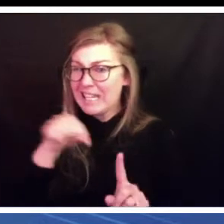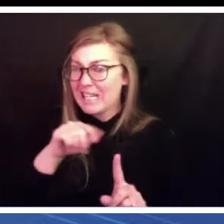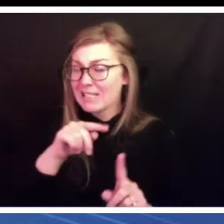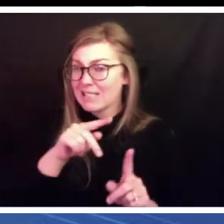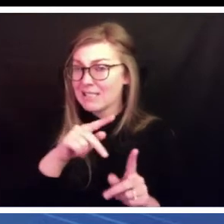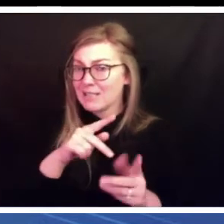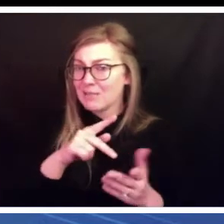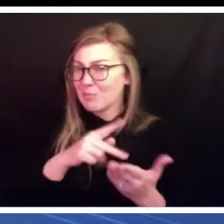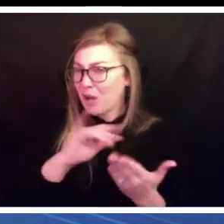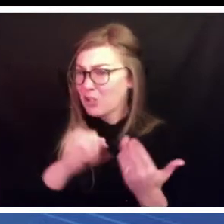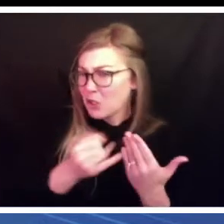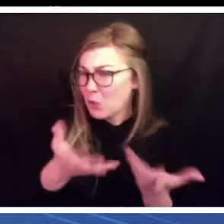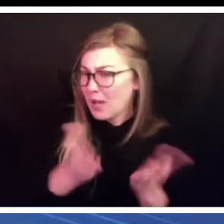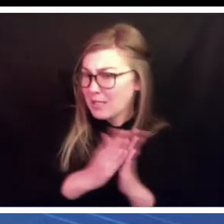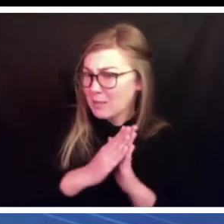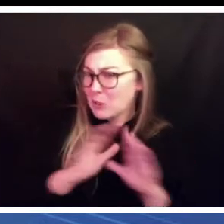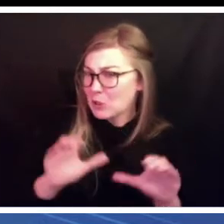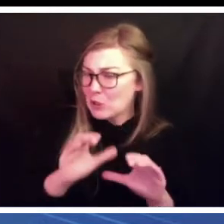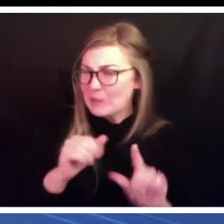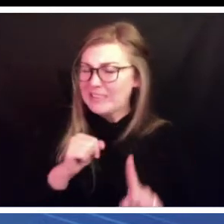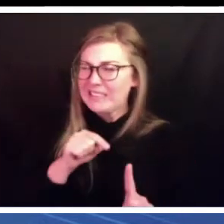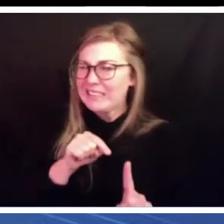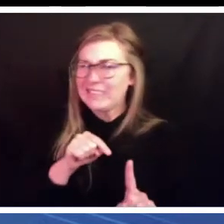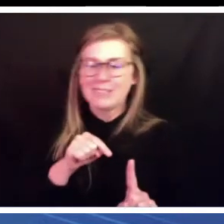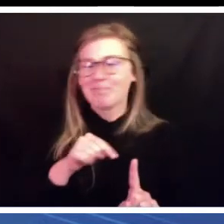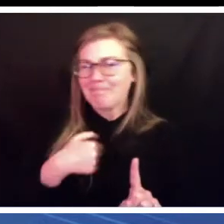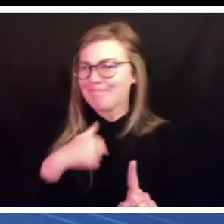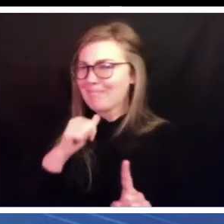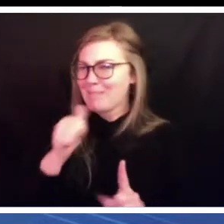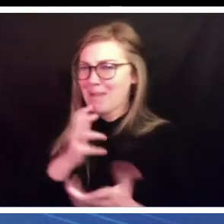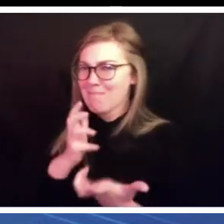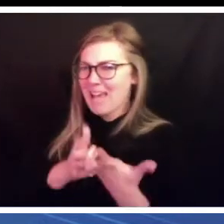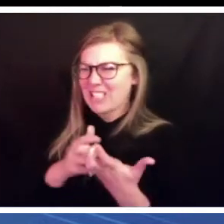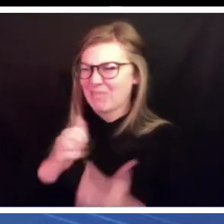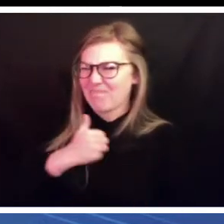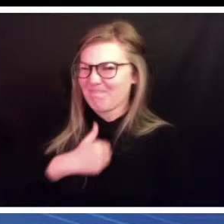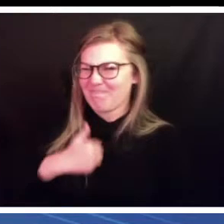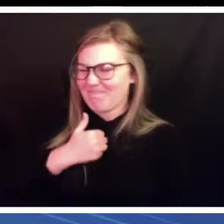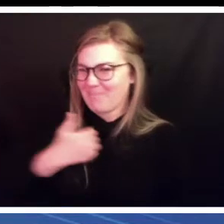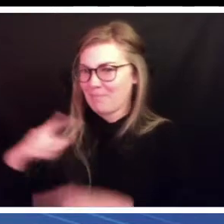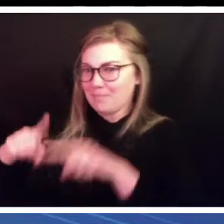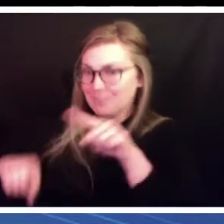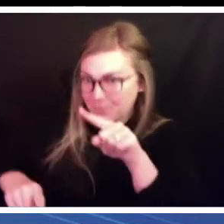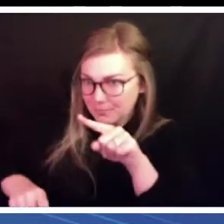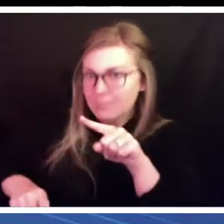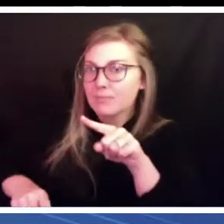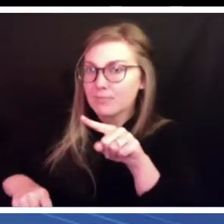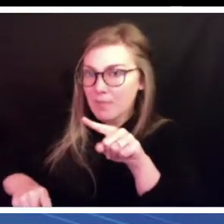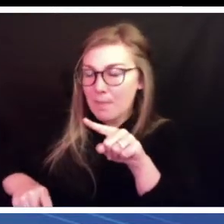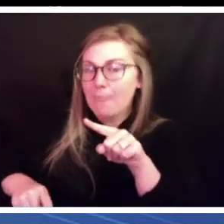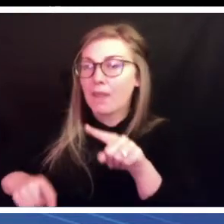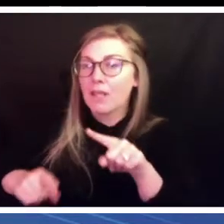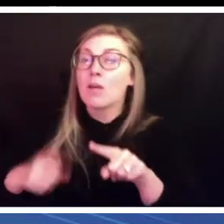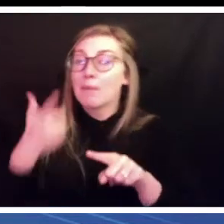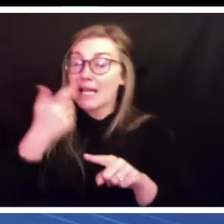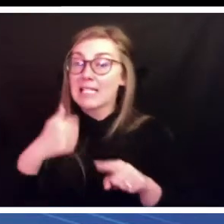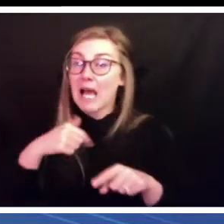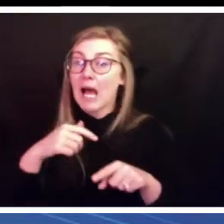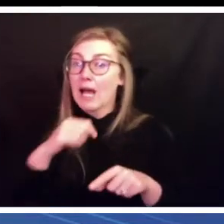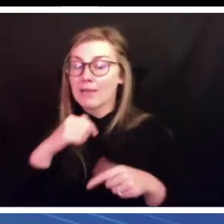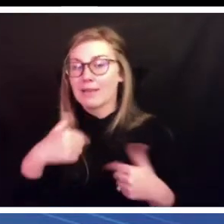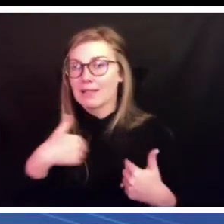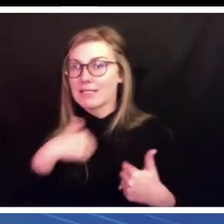to do that. But many people are doing this and doing this day in and day out. I do this in combination with all my other work and advocacy work. So